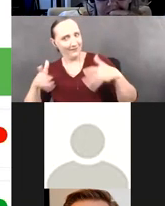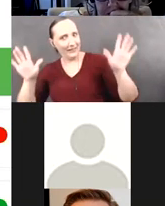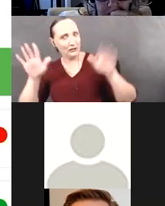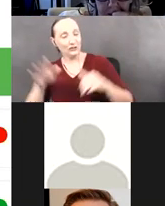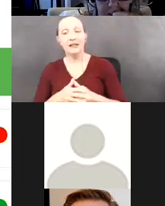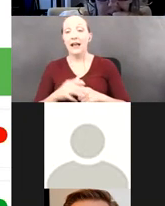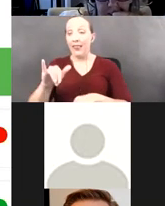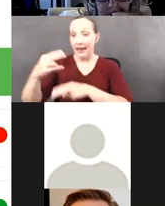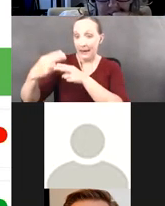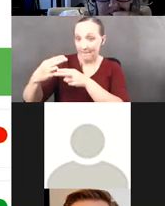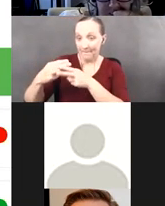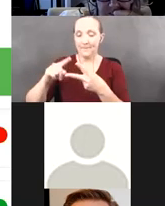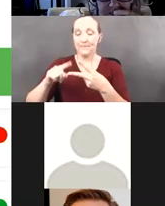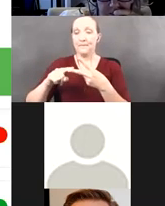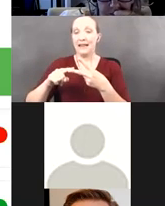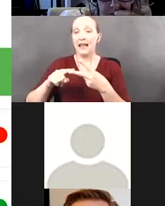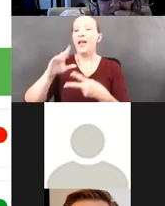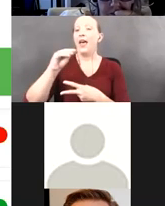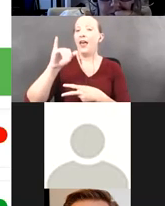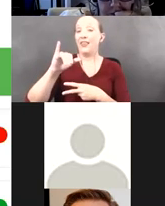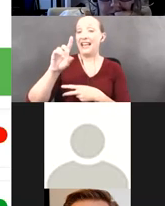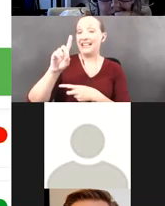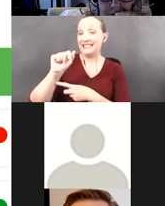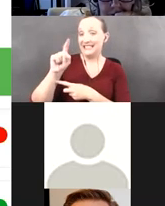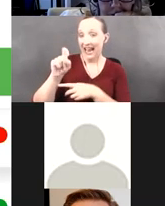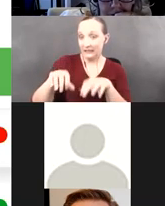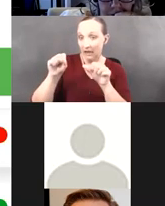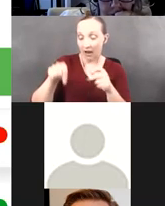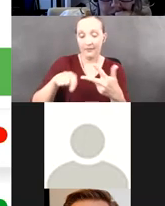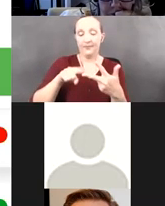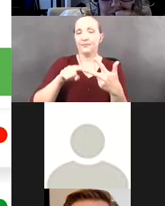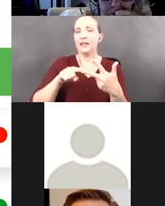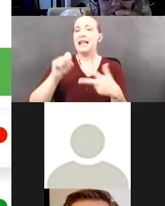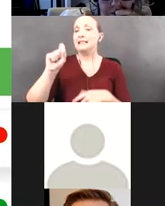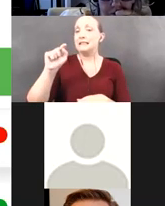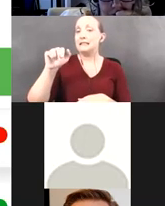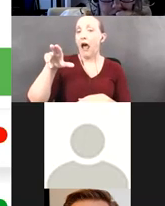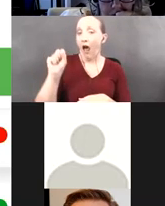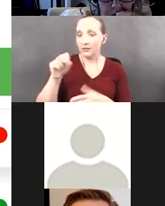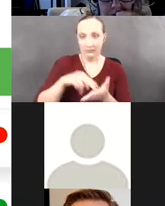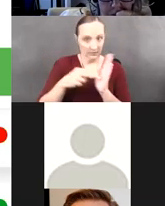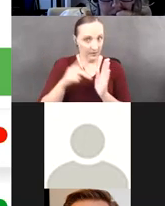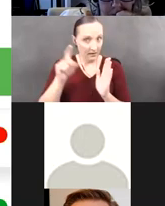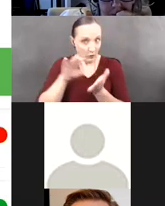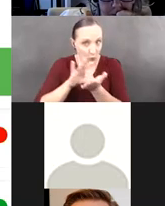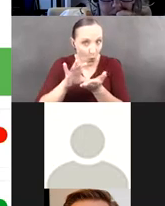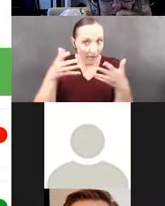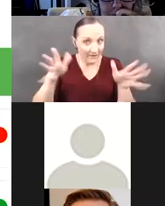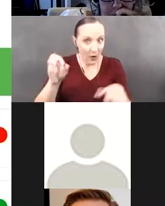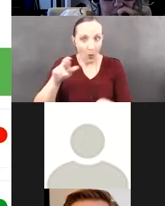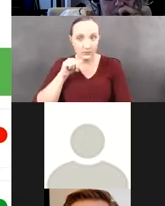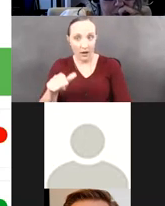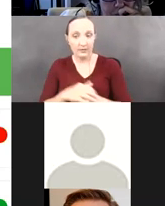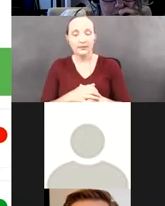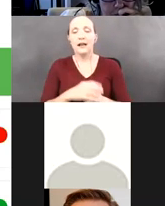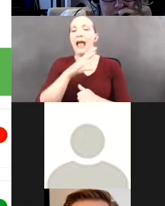date when the examen, assessment was taken, la fecha the cuando se presentó a status, este which will examen, show el you if the assessment estatus, has been scored or not, esto muestra si lo han and